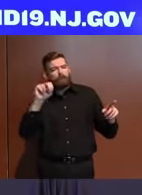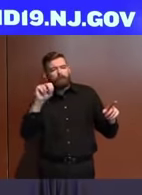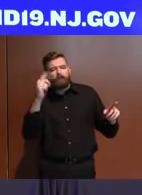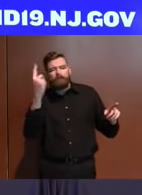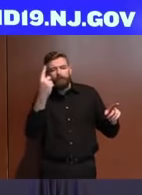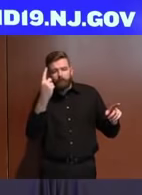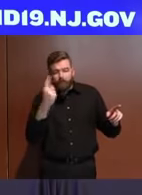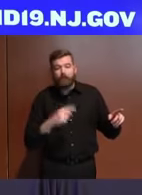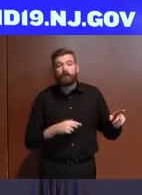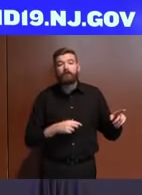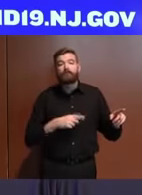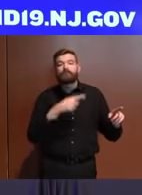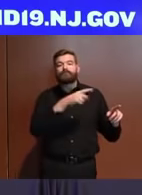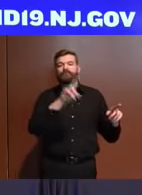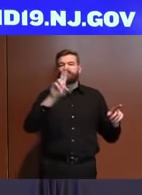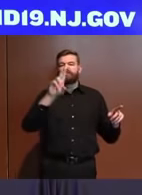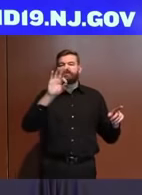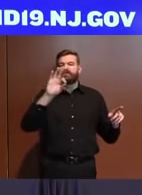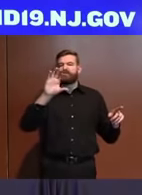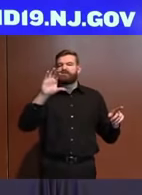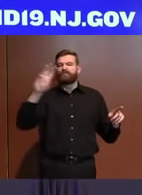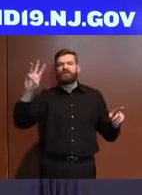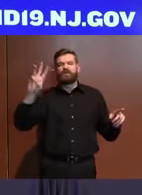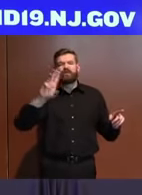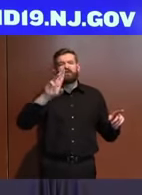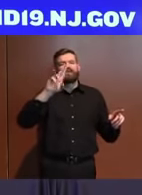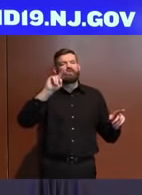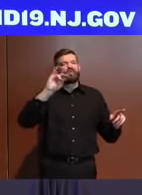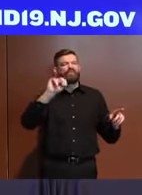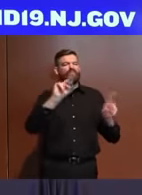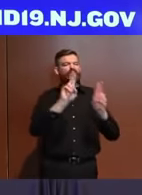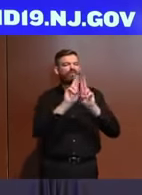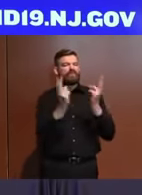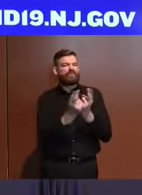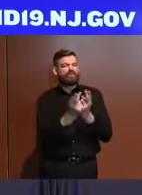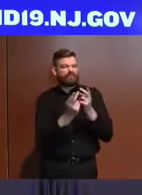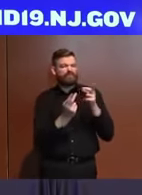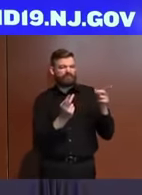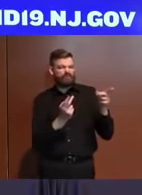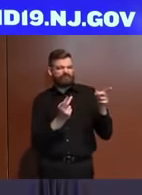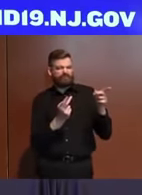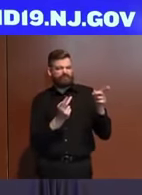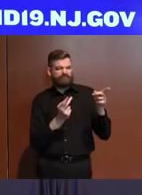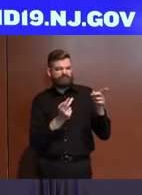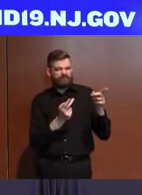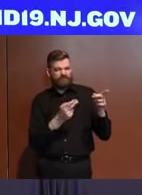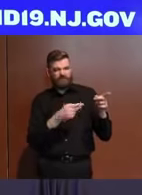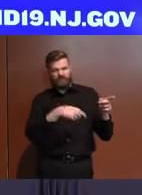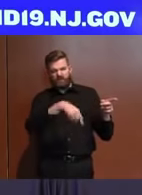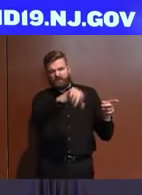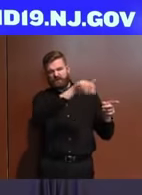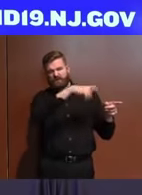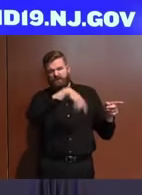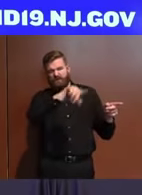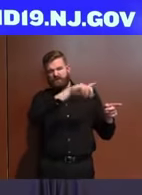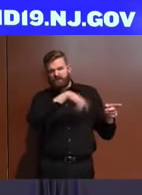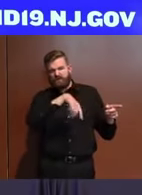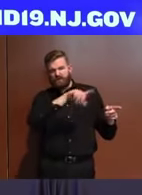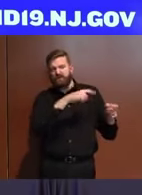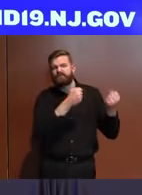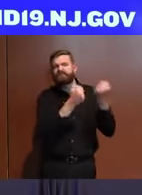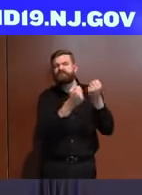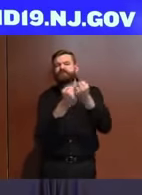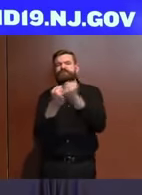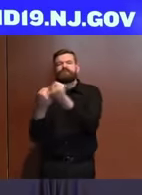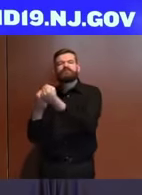UFCW union, which is one of the largest, if not the largest, retail unions in the